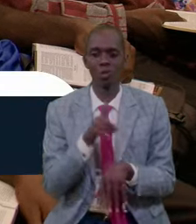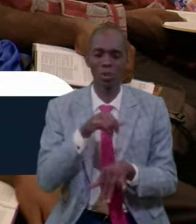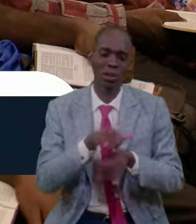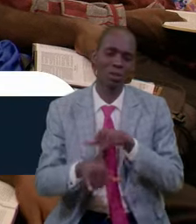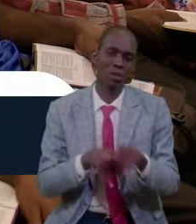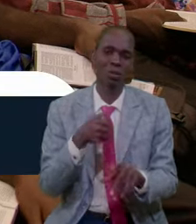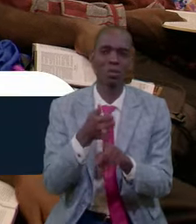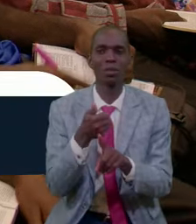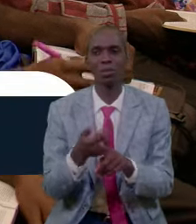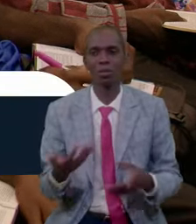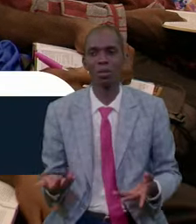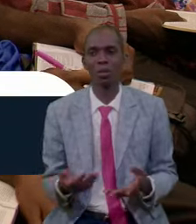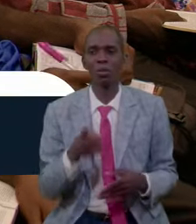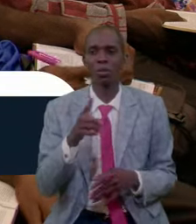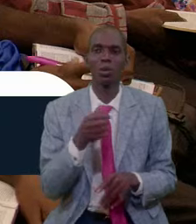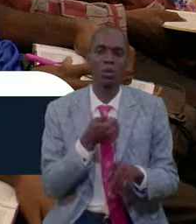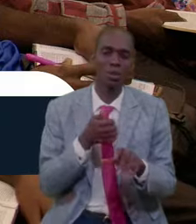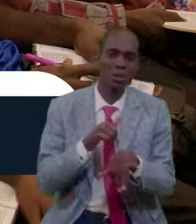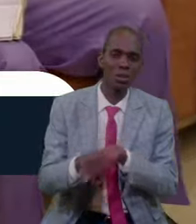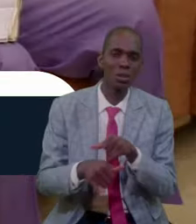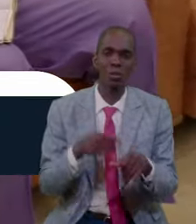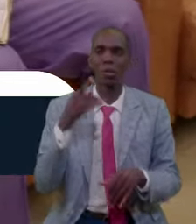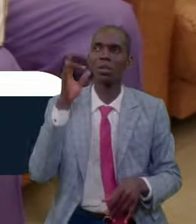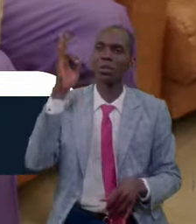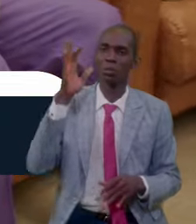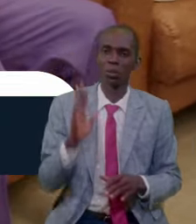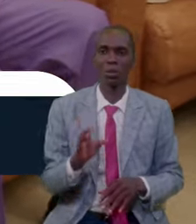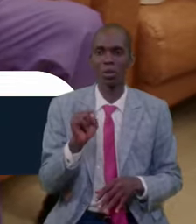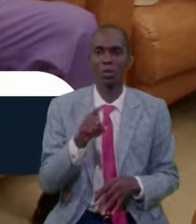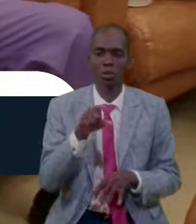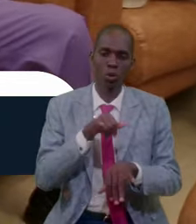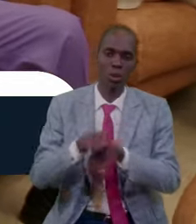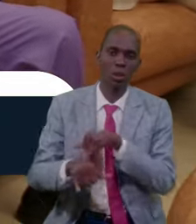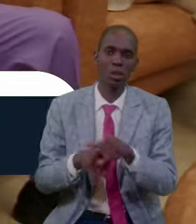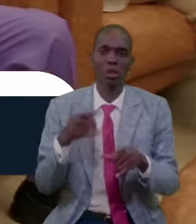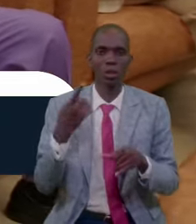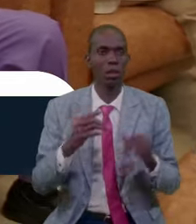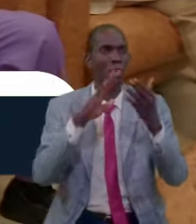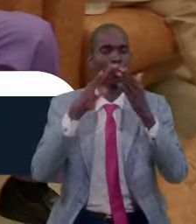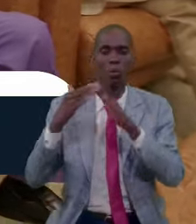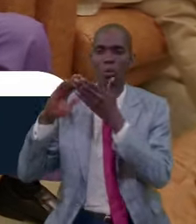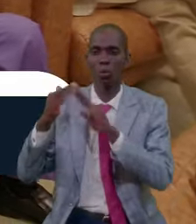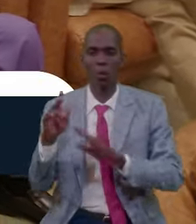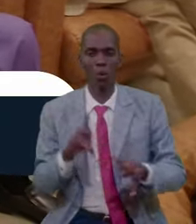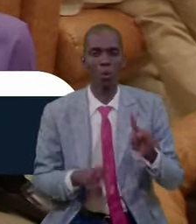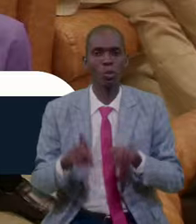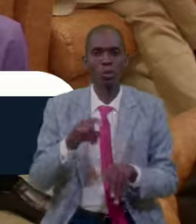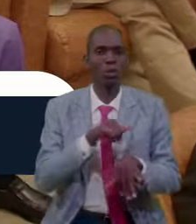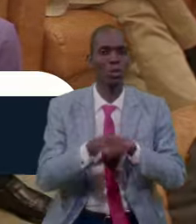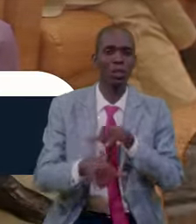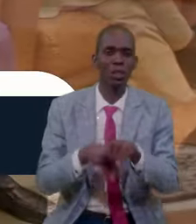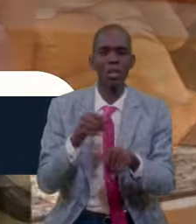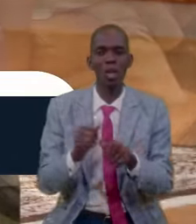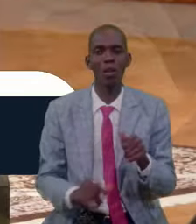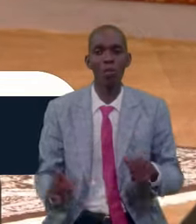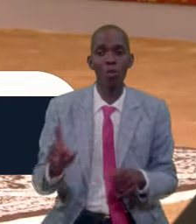yourself. You deceive the preachers. You deceive the community. You deceive everyone, but